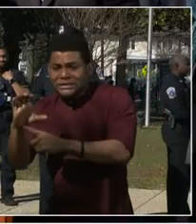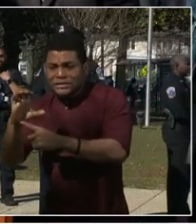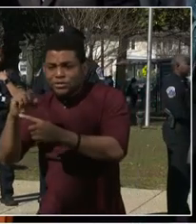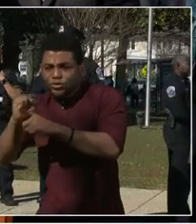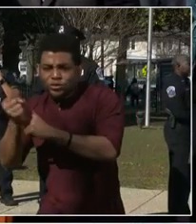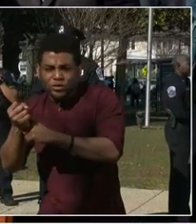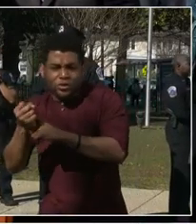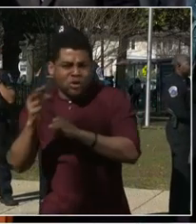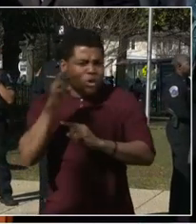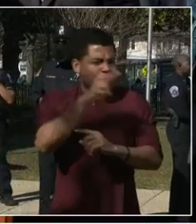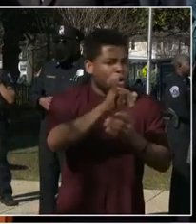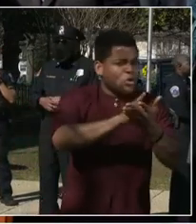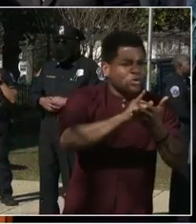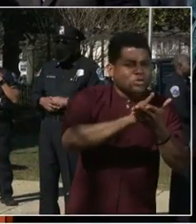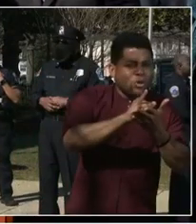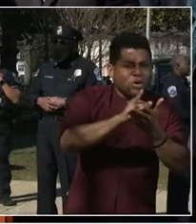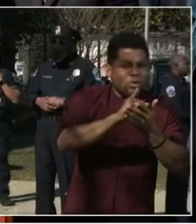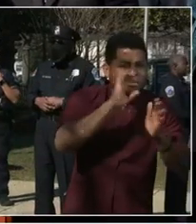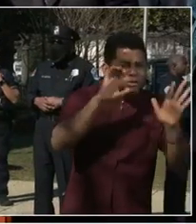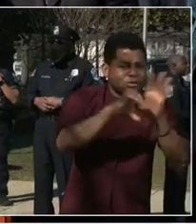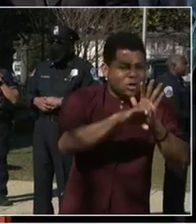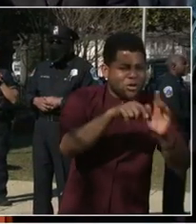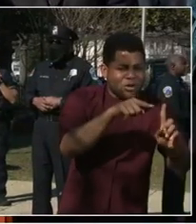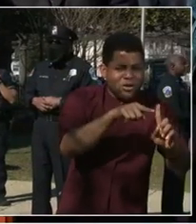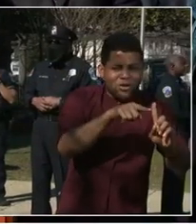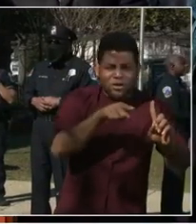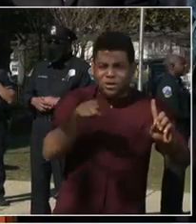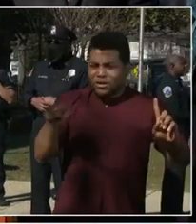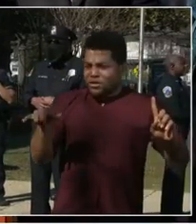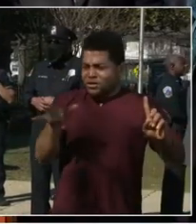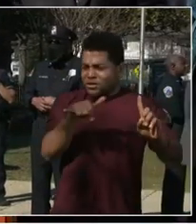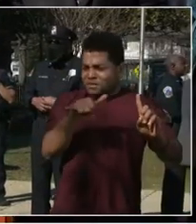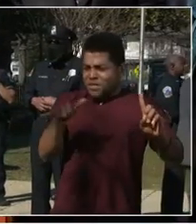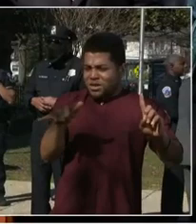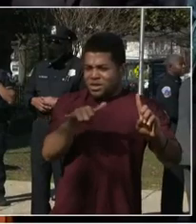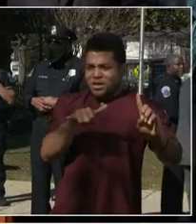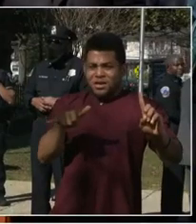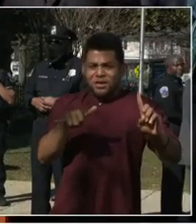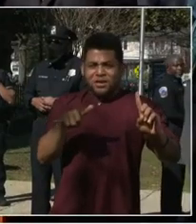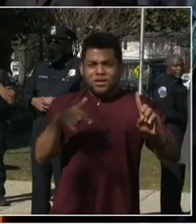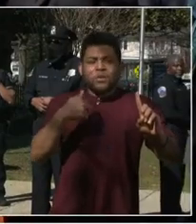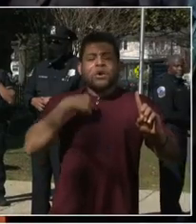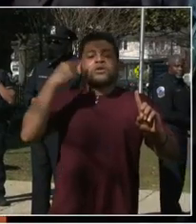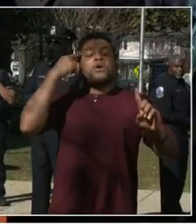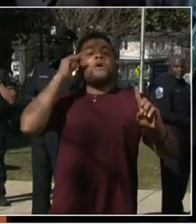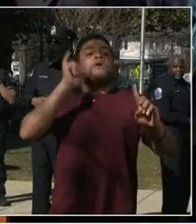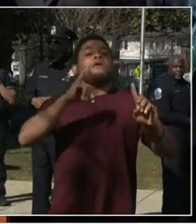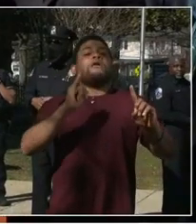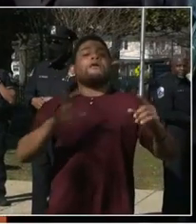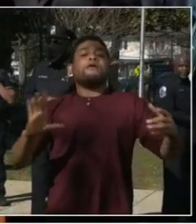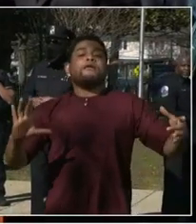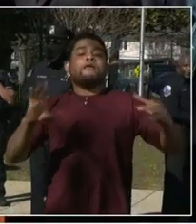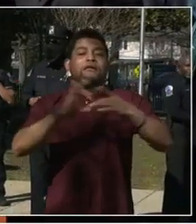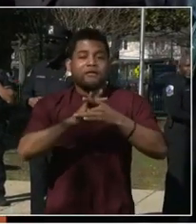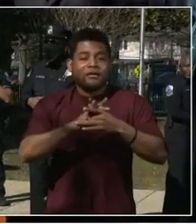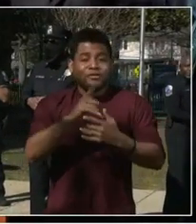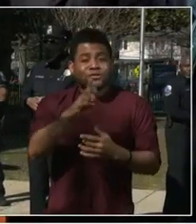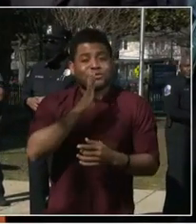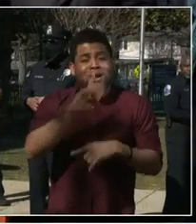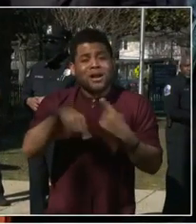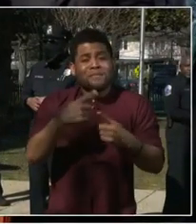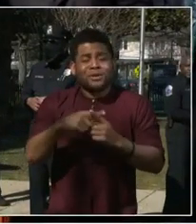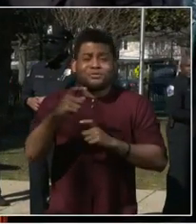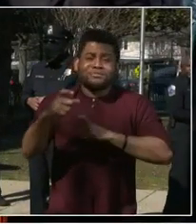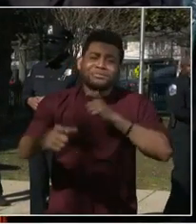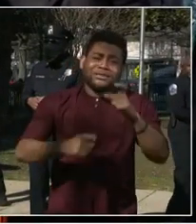like, that's similar to something that we've just got a hold of, so let's put these things together. So, I mean, you're talking about a major incident